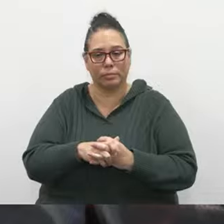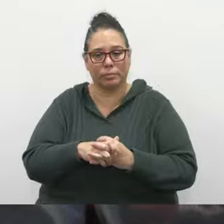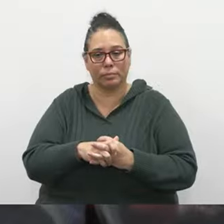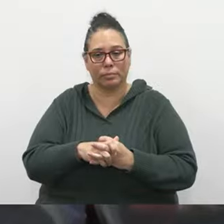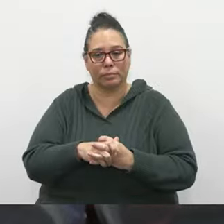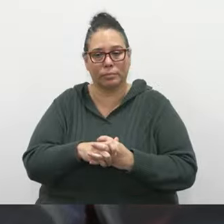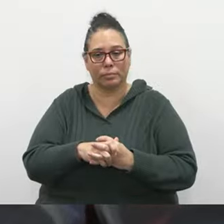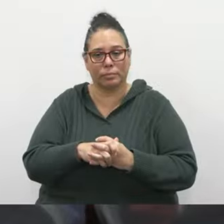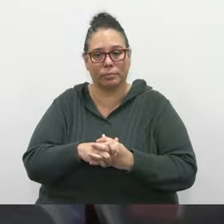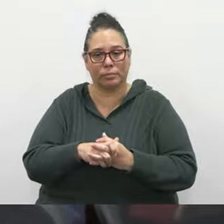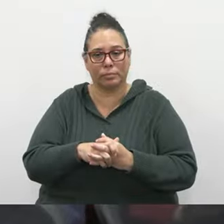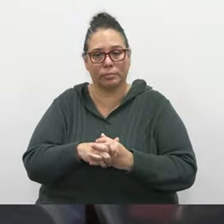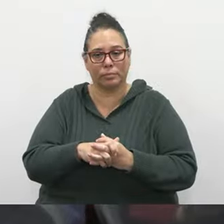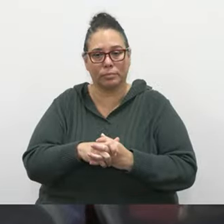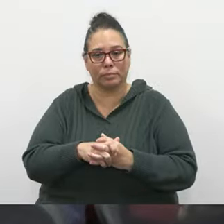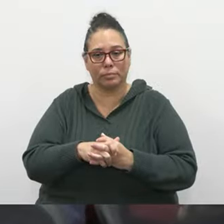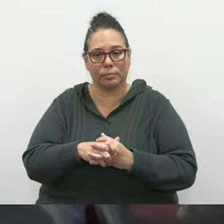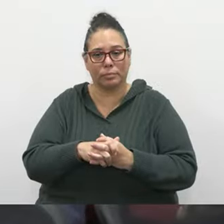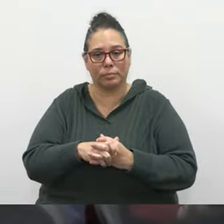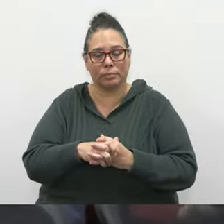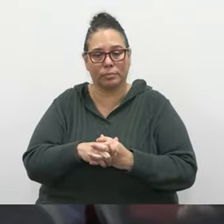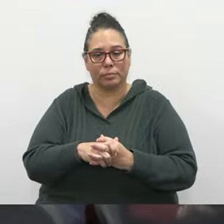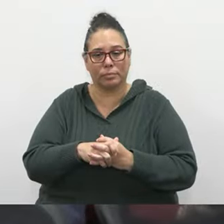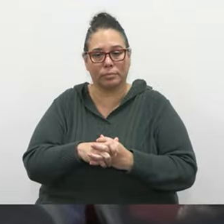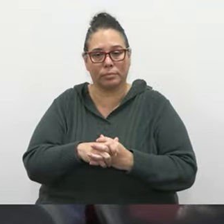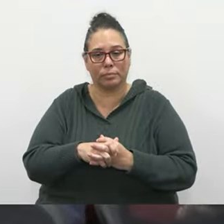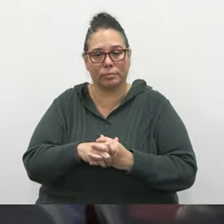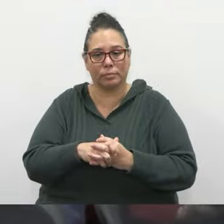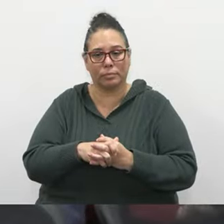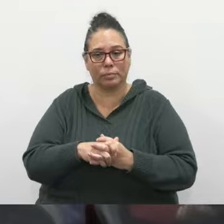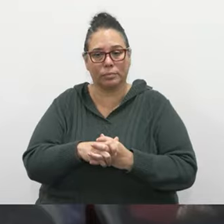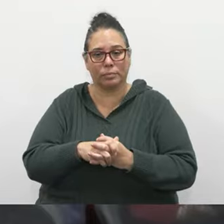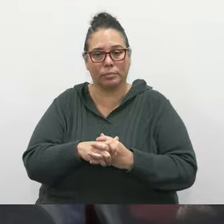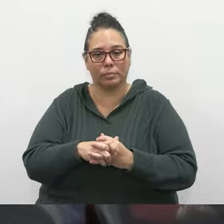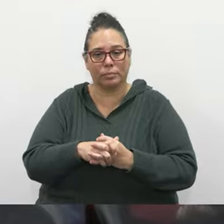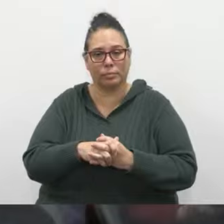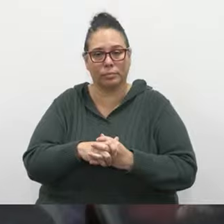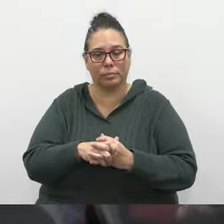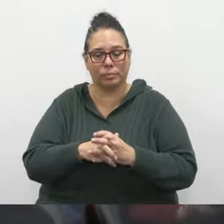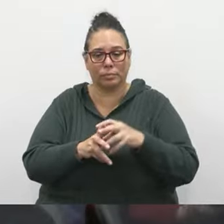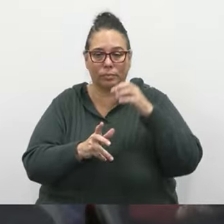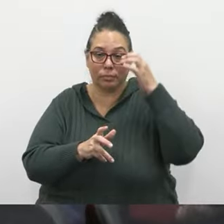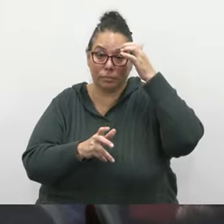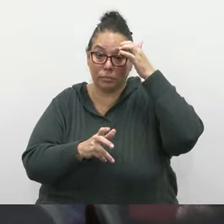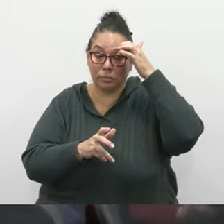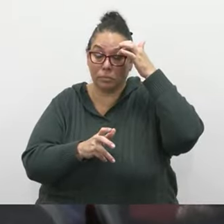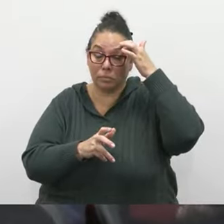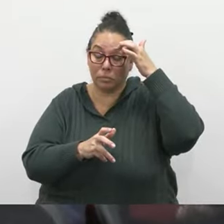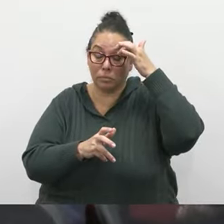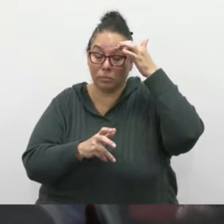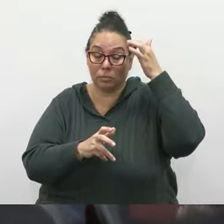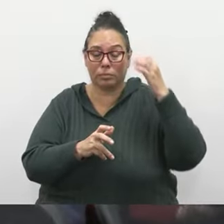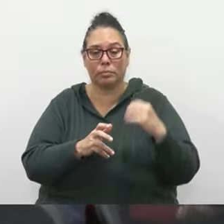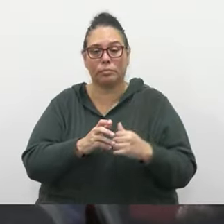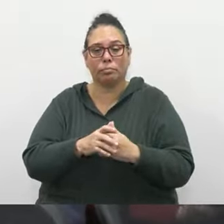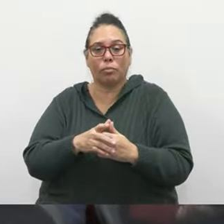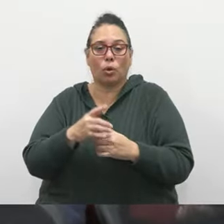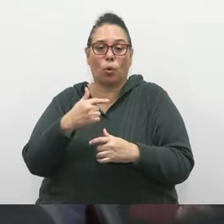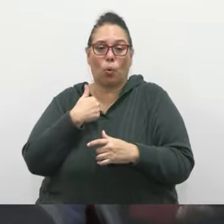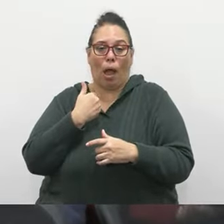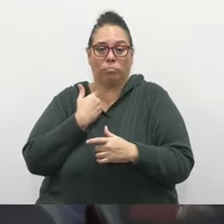es parte de ustedes, sino es por los recortes económicos que está habiendo. So what I came